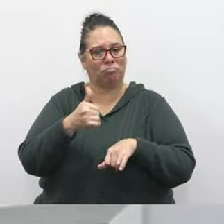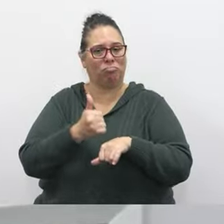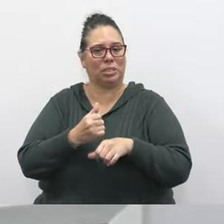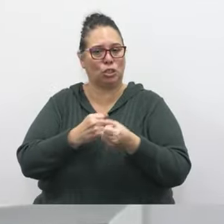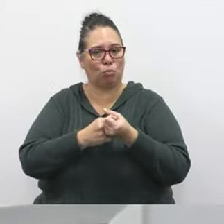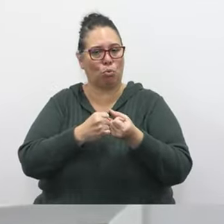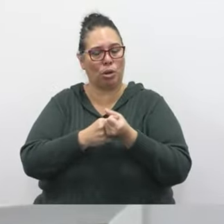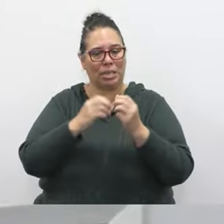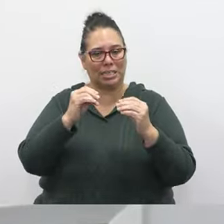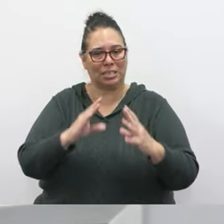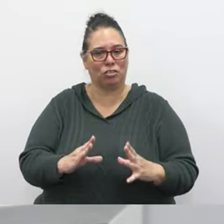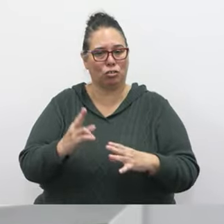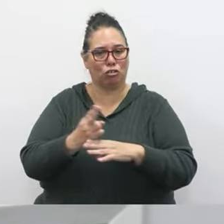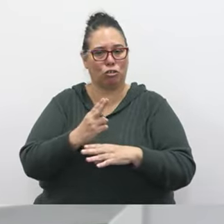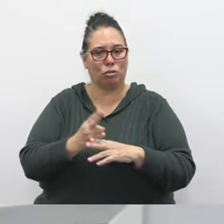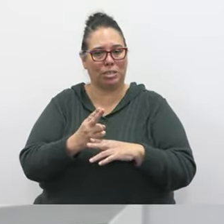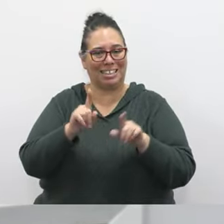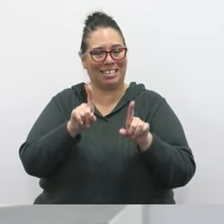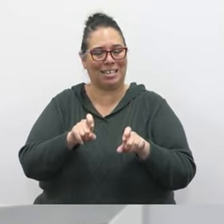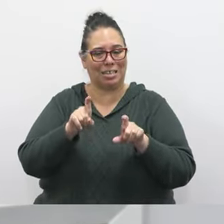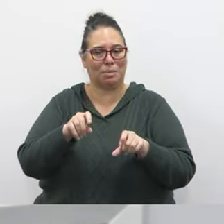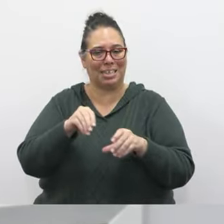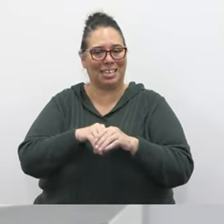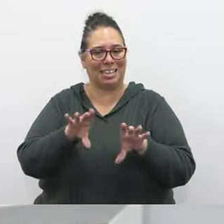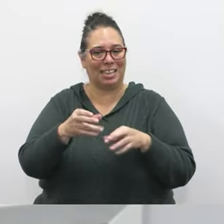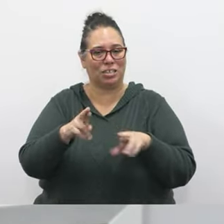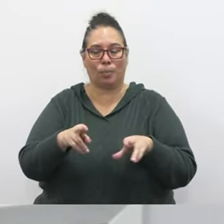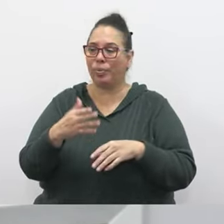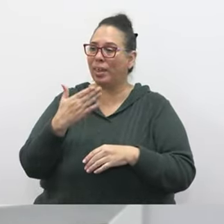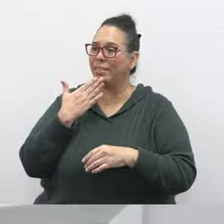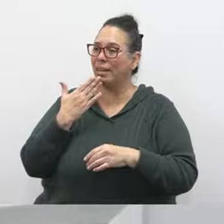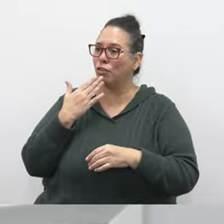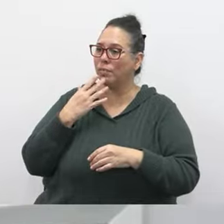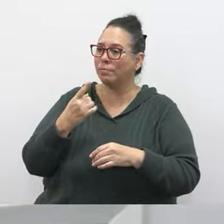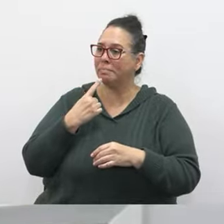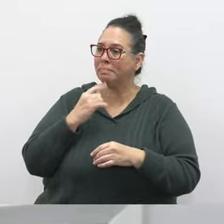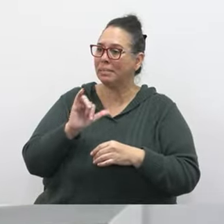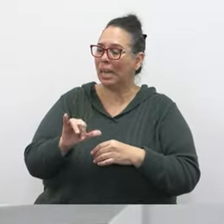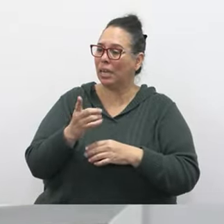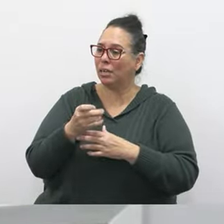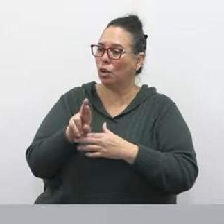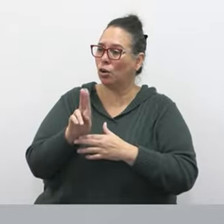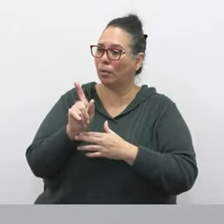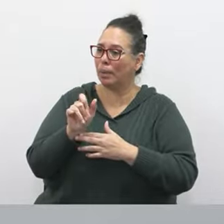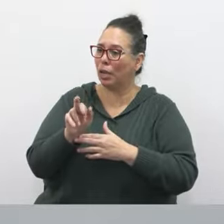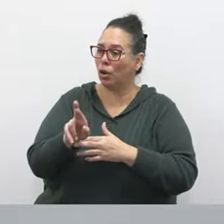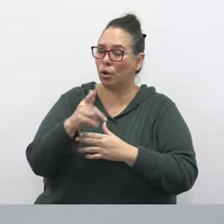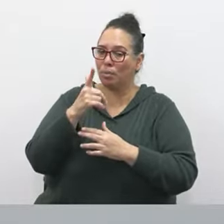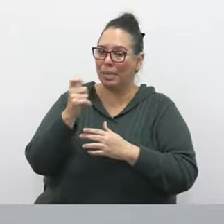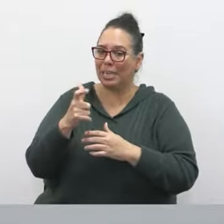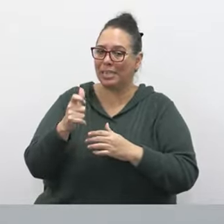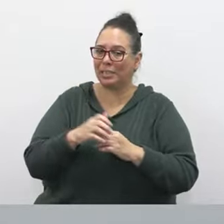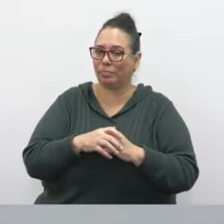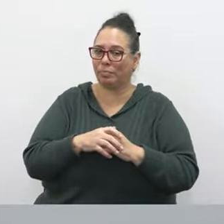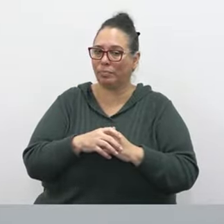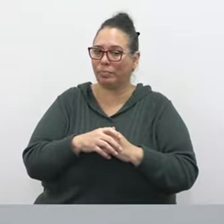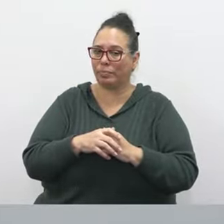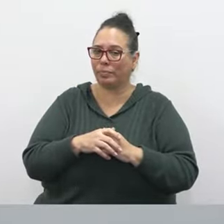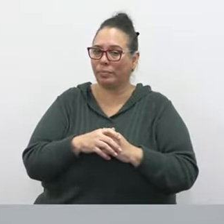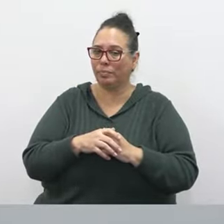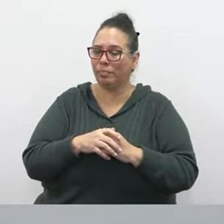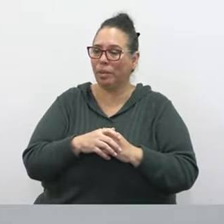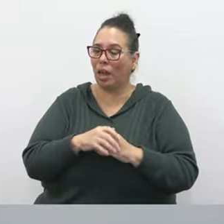in their classroom. Thank you for uplifting that, Dr. Baker, because over the past, within our